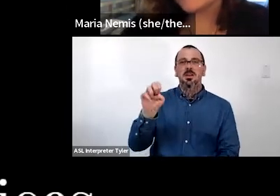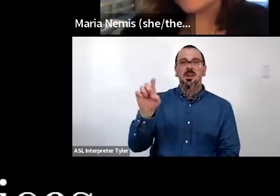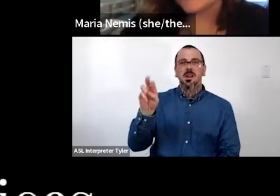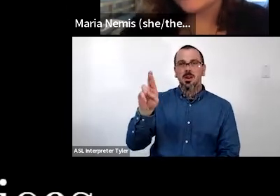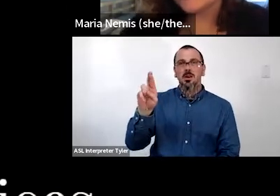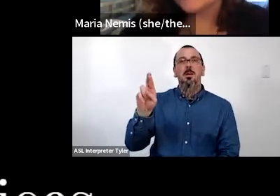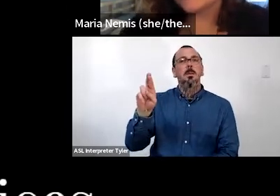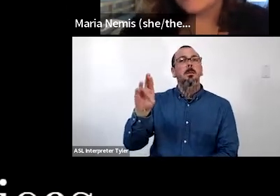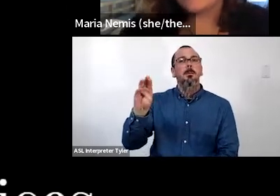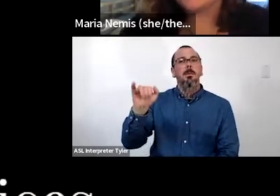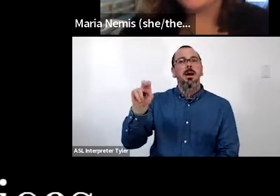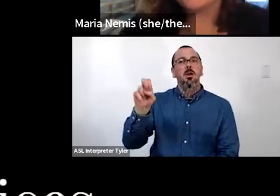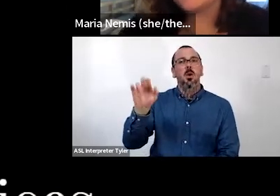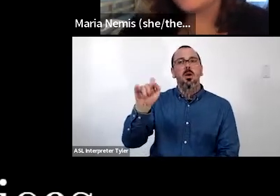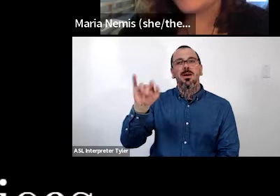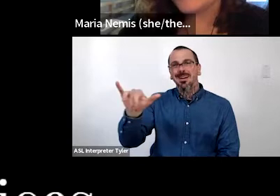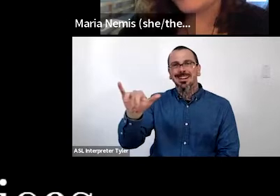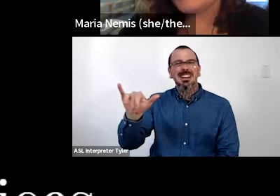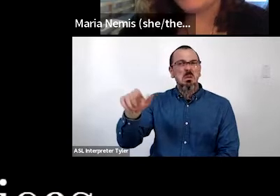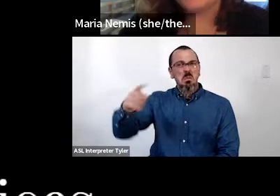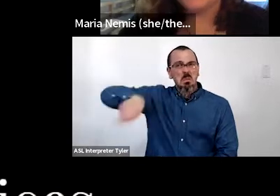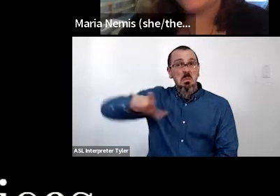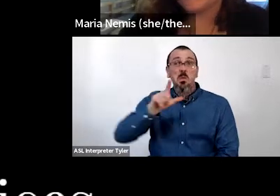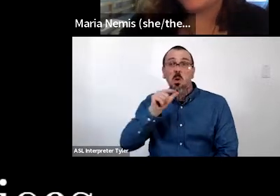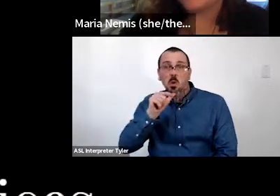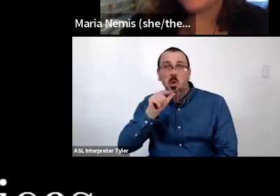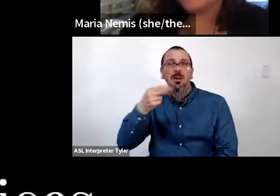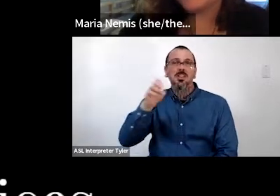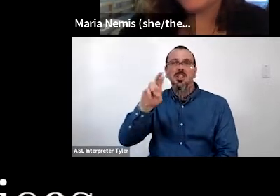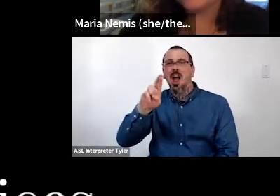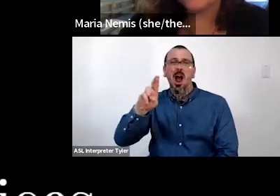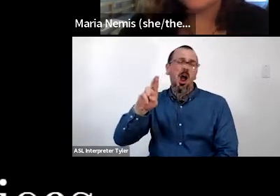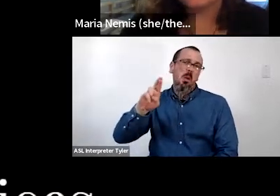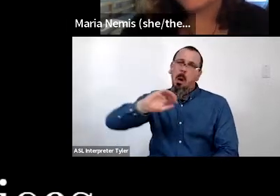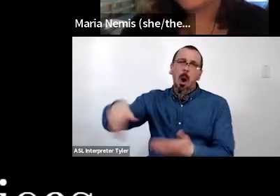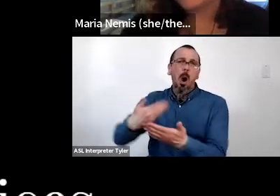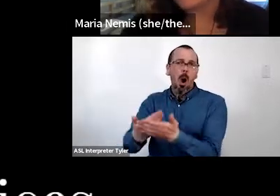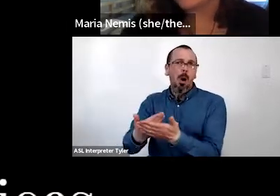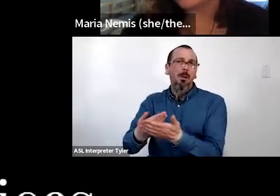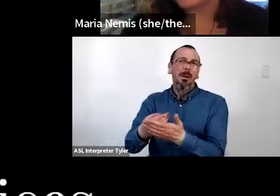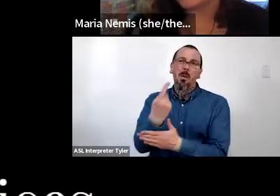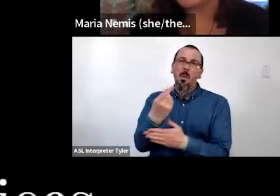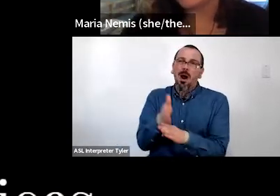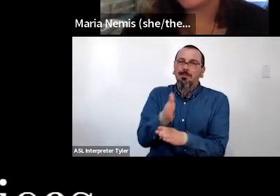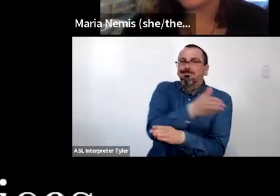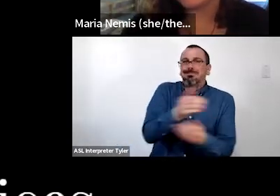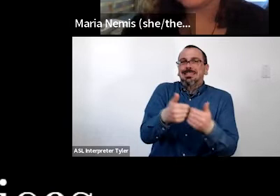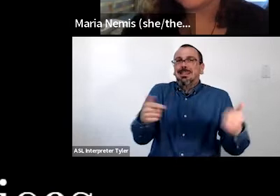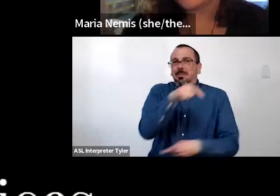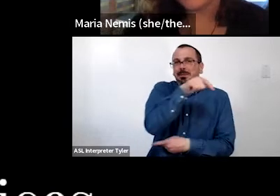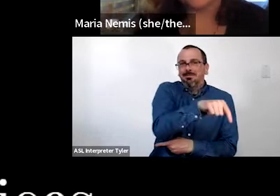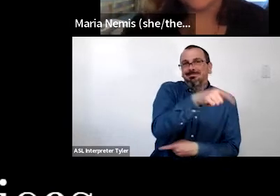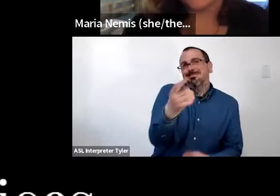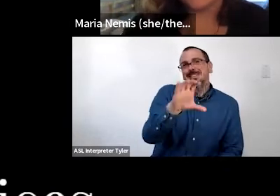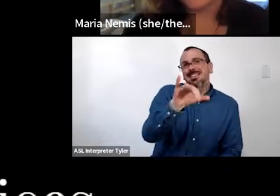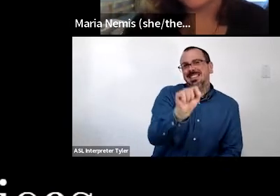genders except cisgender. And I know that's not a perfect term, and I'm open to feedback around other terms of reference, but if there are no strong objections, that'll